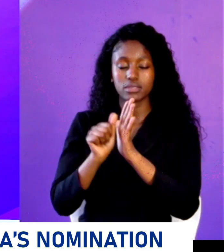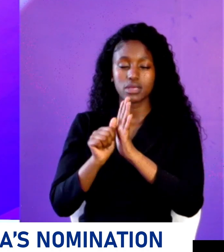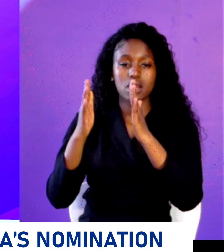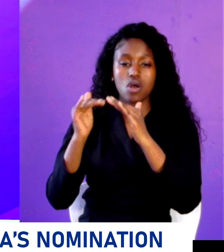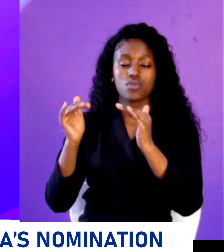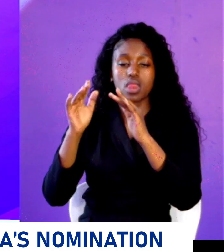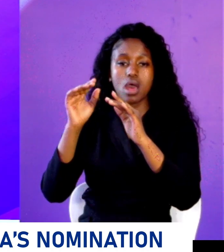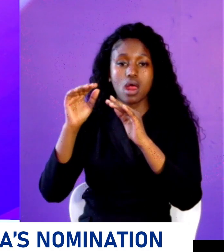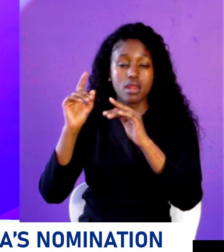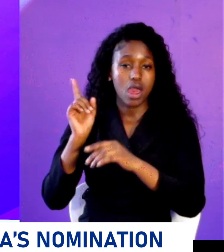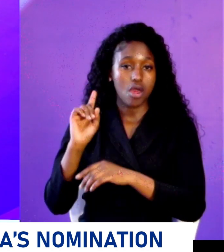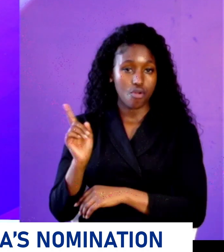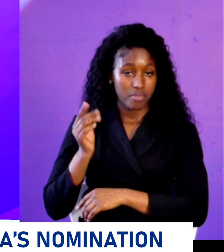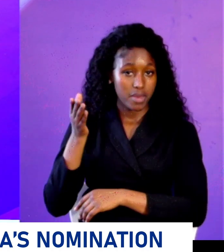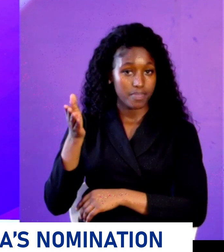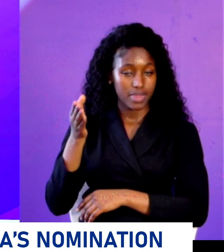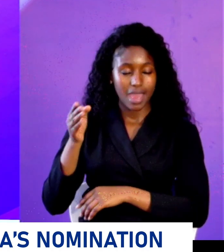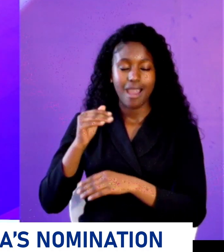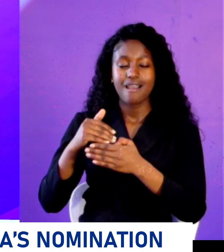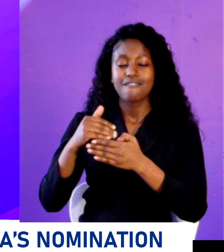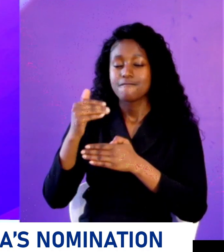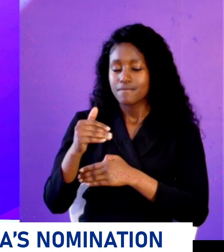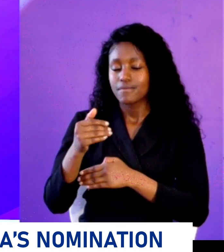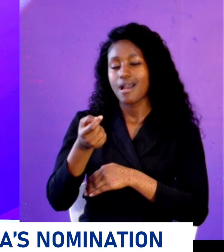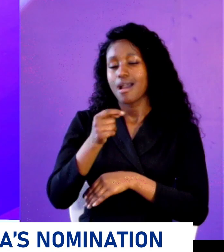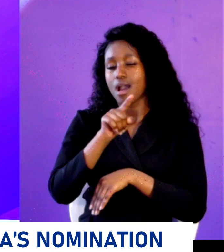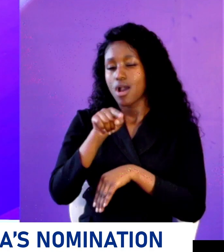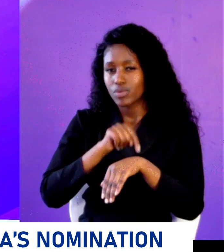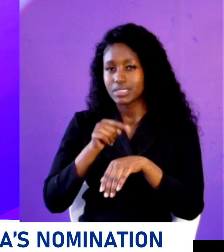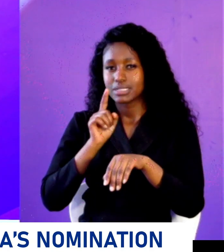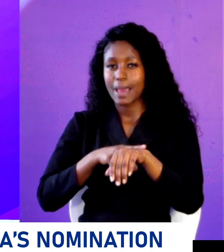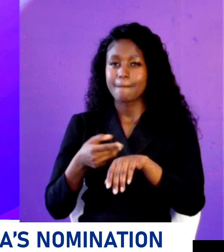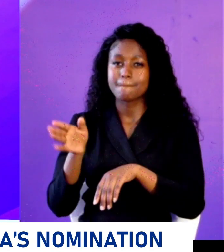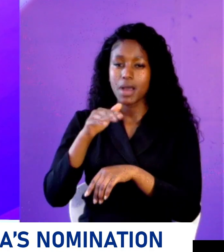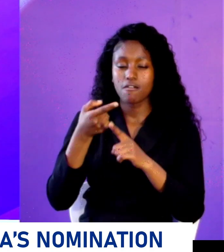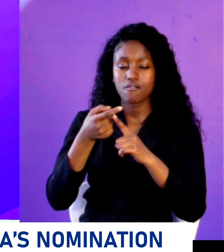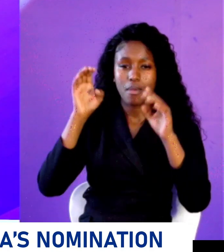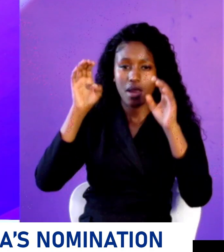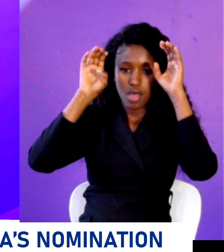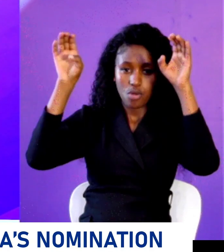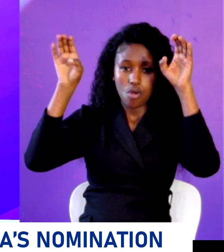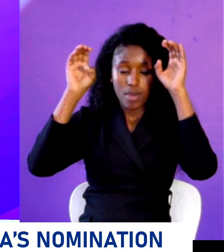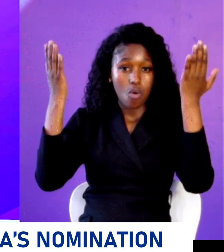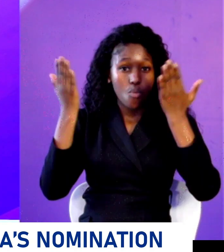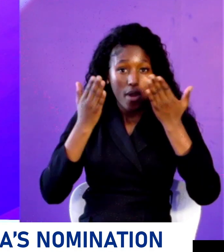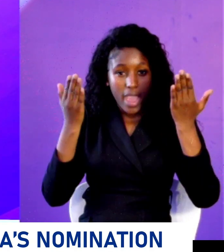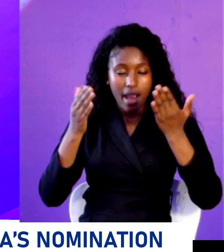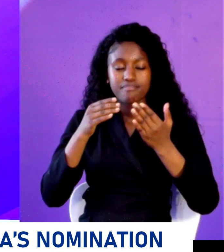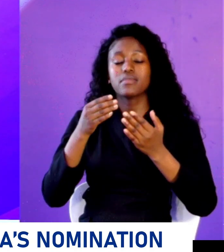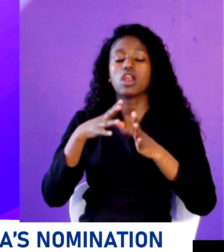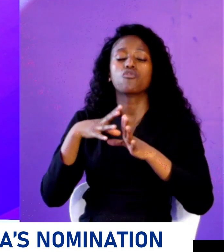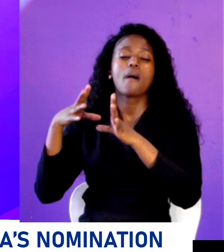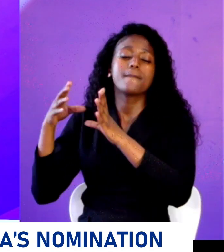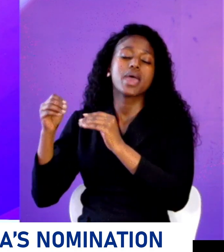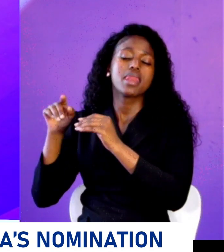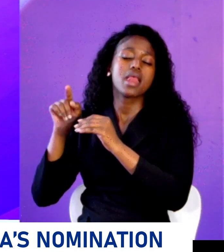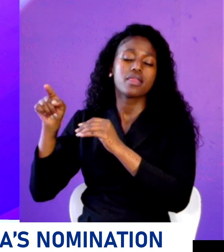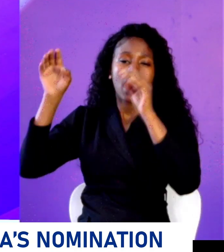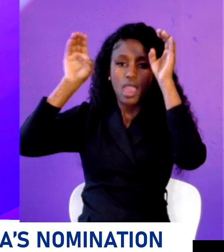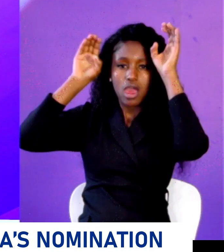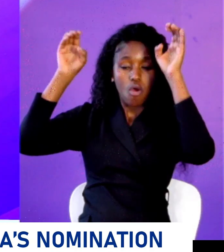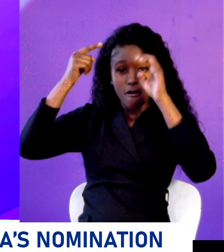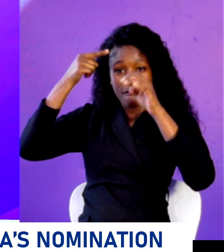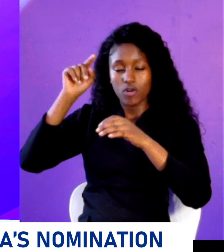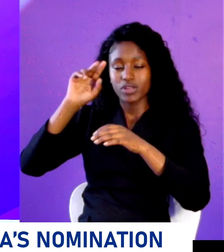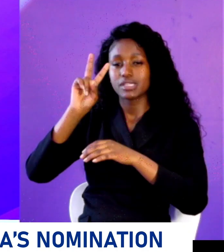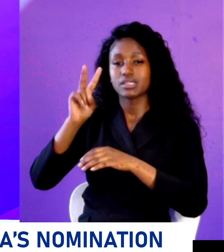Nairobi, just hours after his return from Ethiopia, where he attended the second